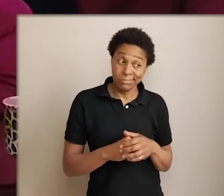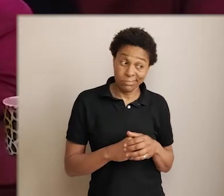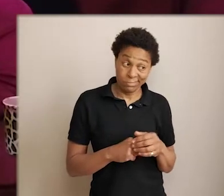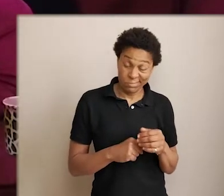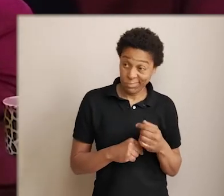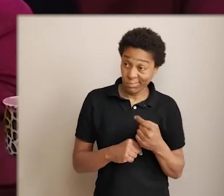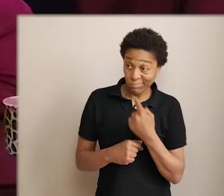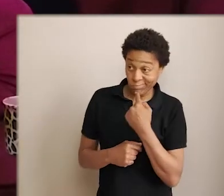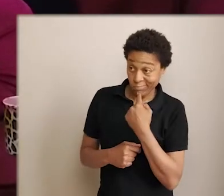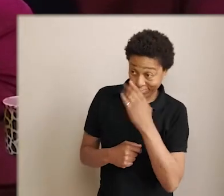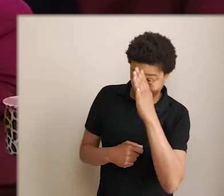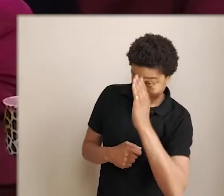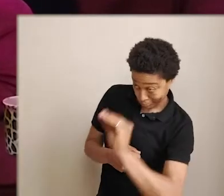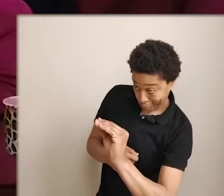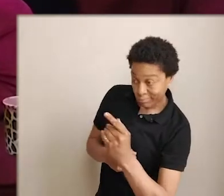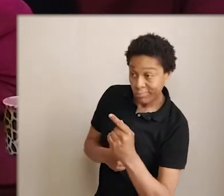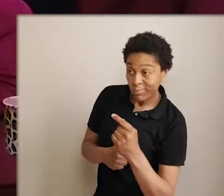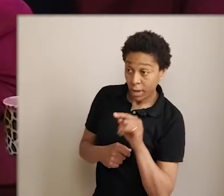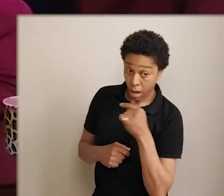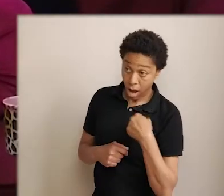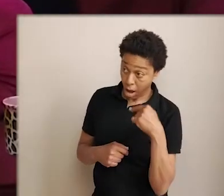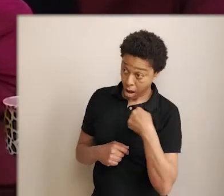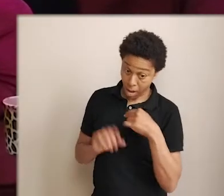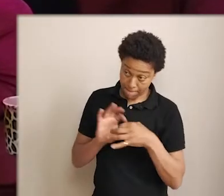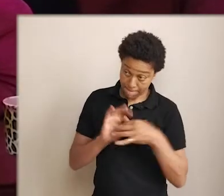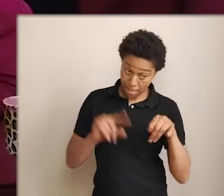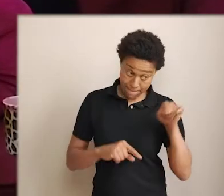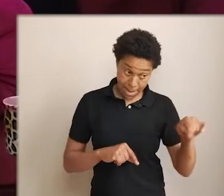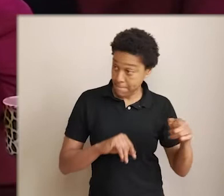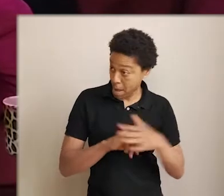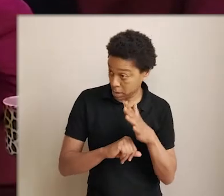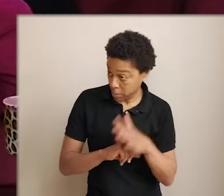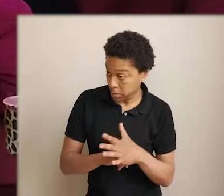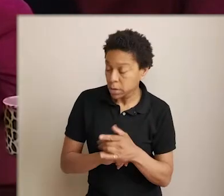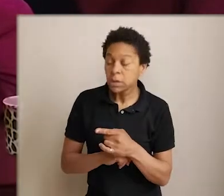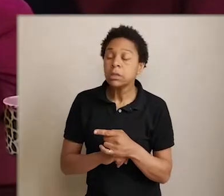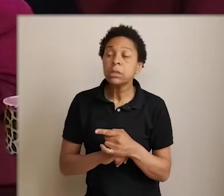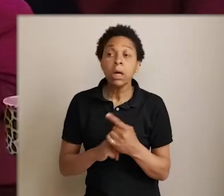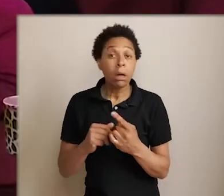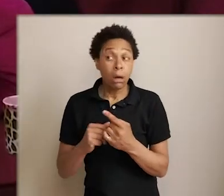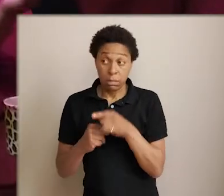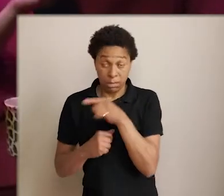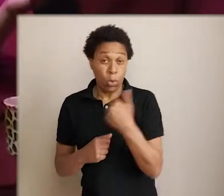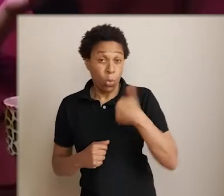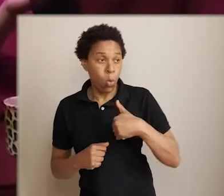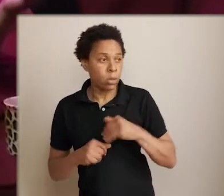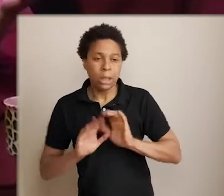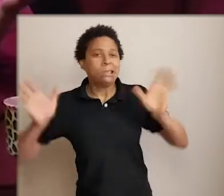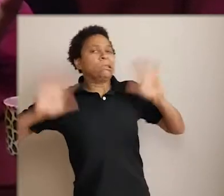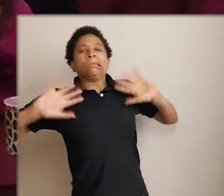going to leave my relationship with the other woman just